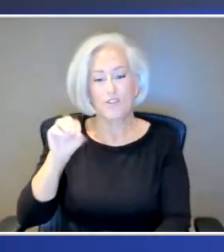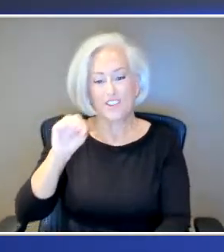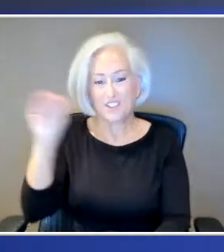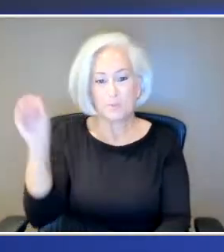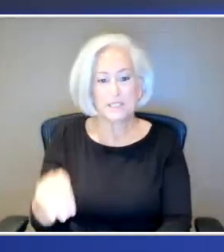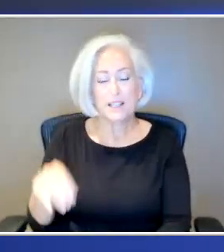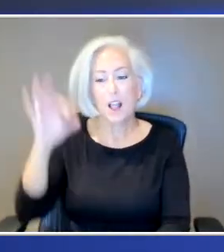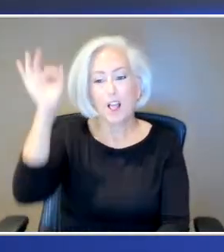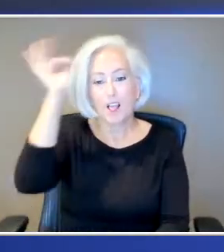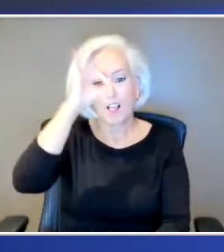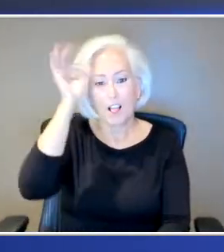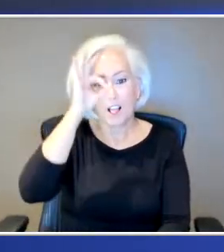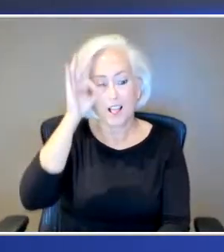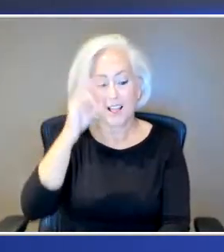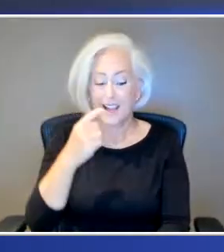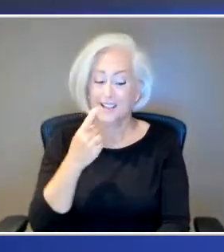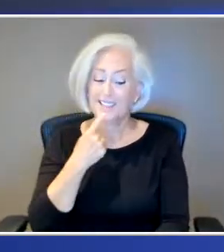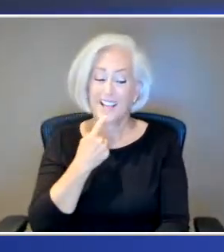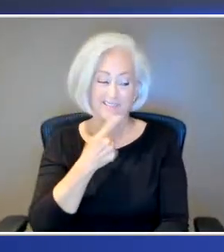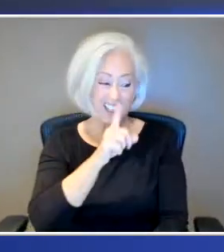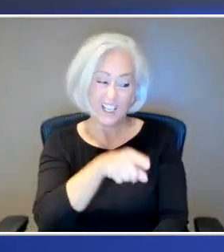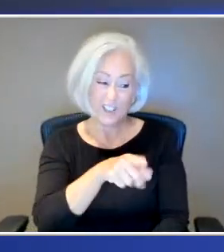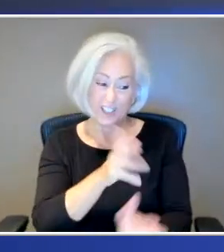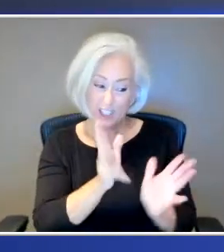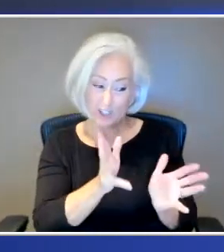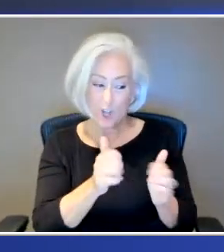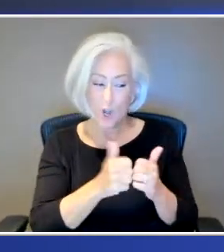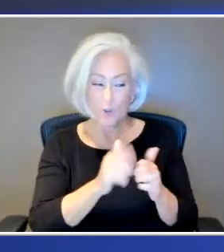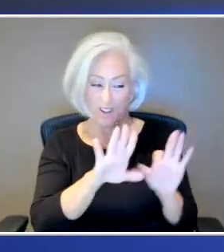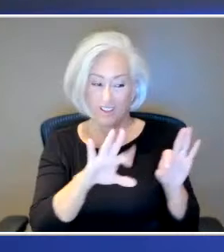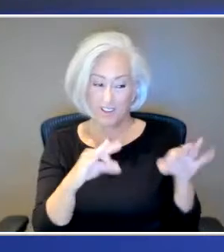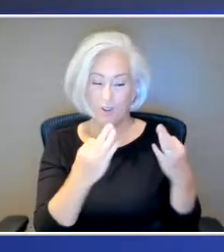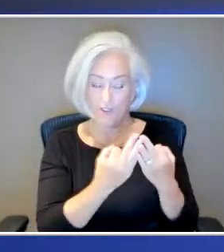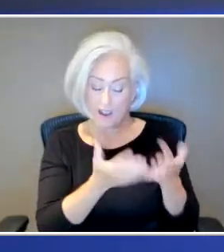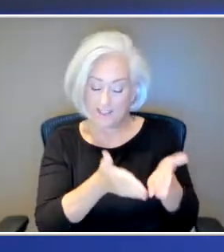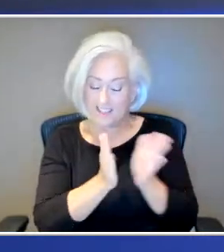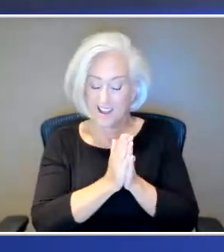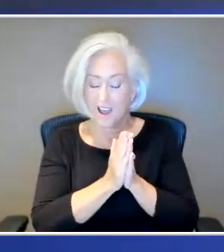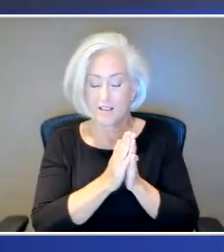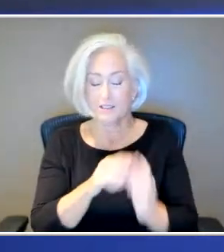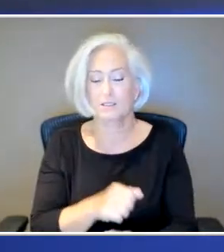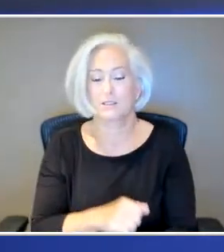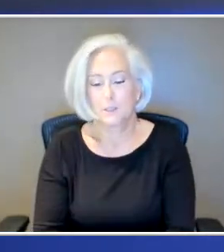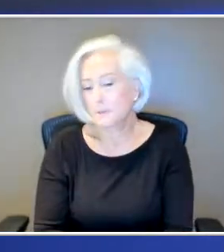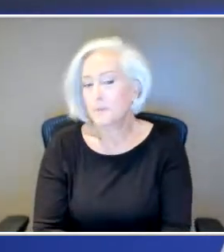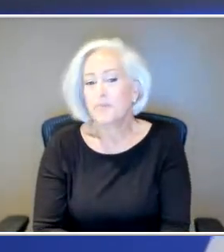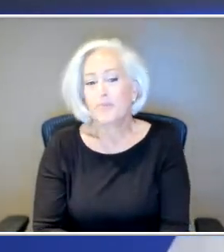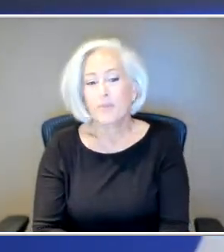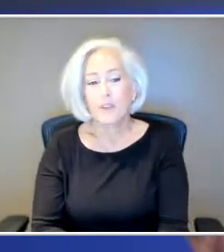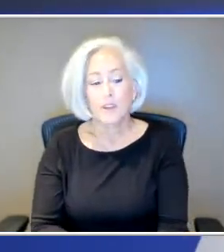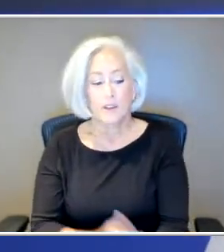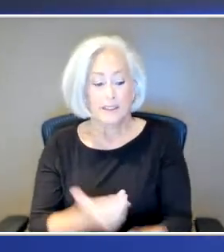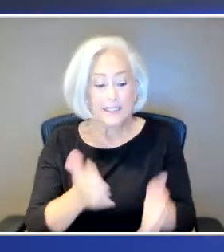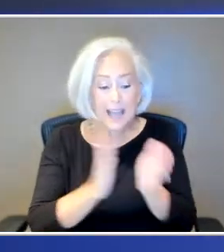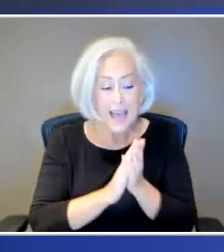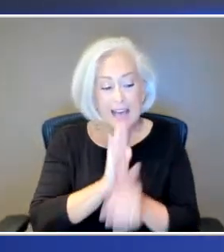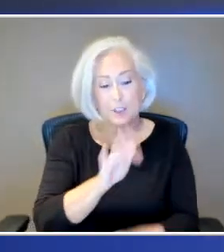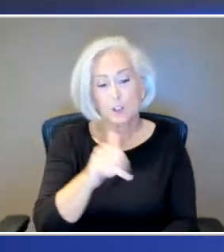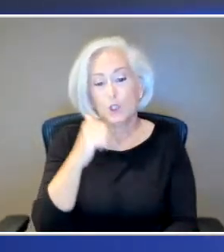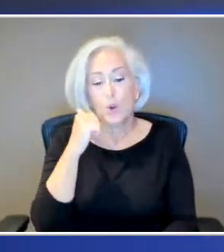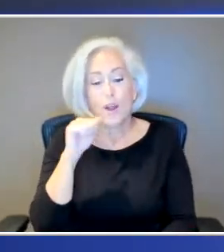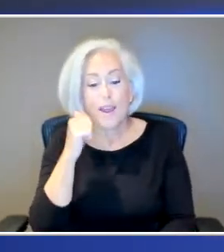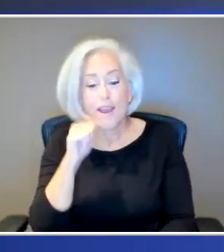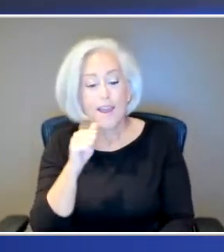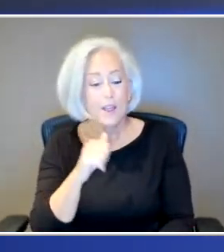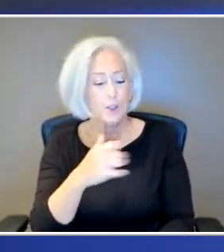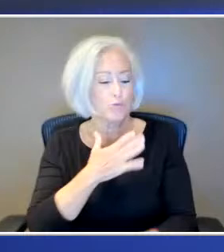family. I just stress to them, go home, have a conversation with your family members, ask them. Ask the aunt who likes to talk about, you know, your dad or whoever,